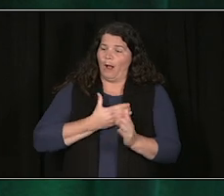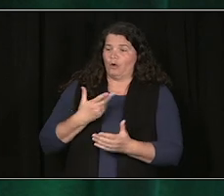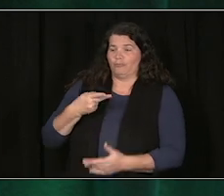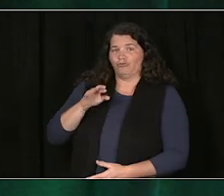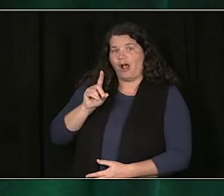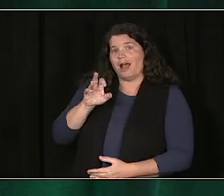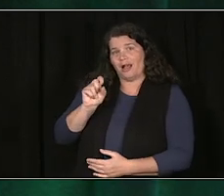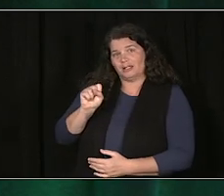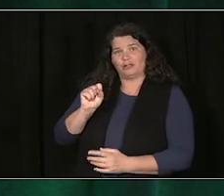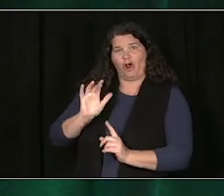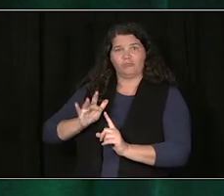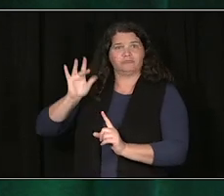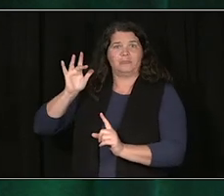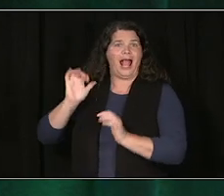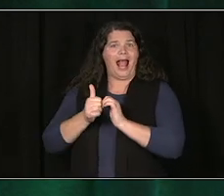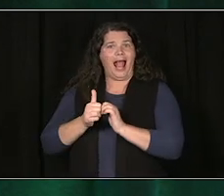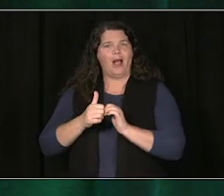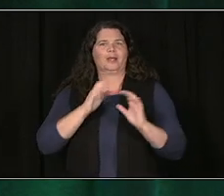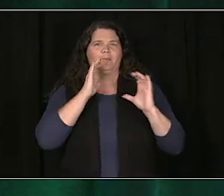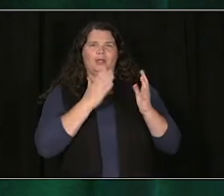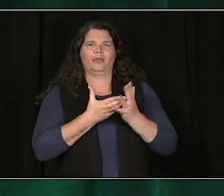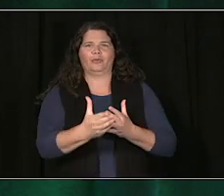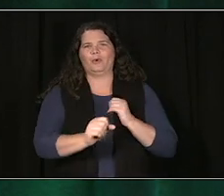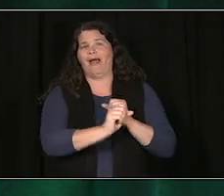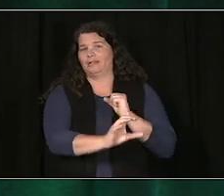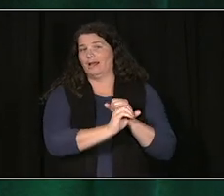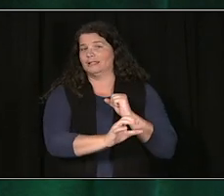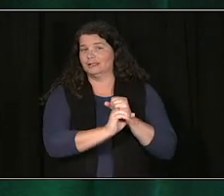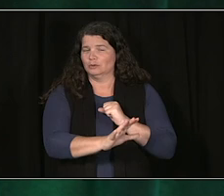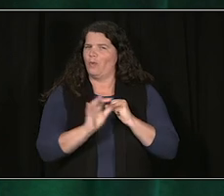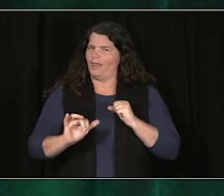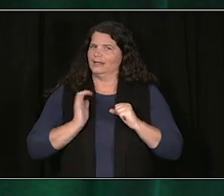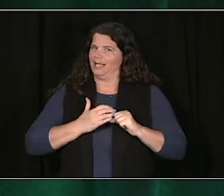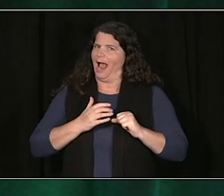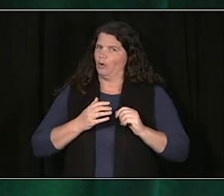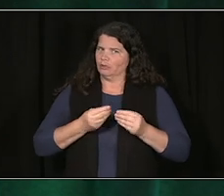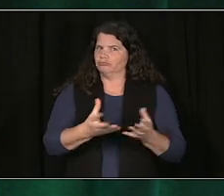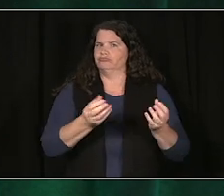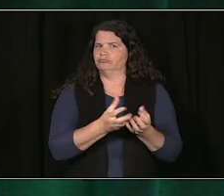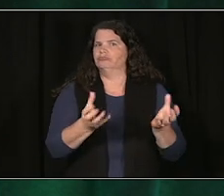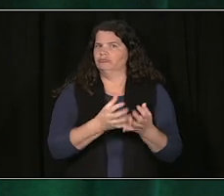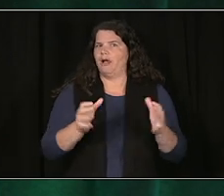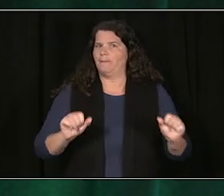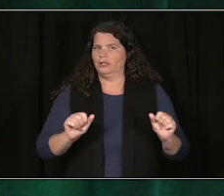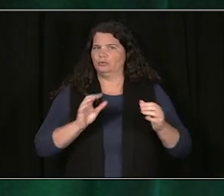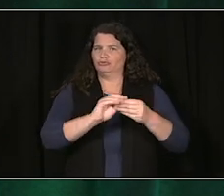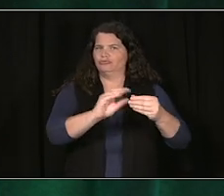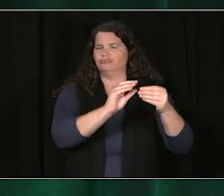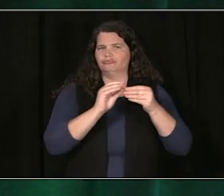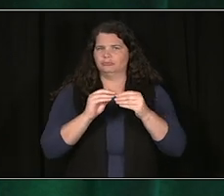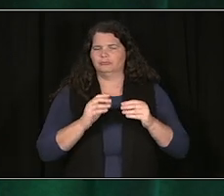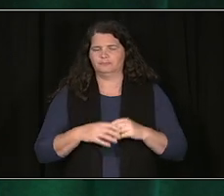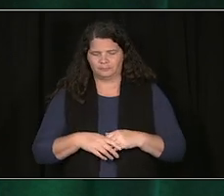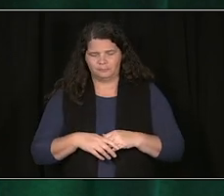through ads. And we felt like we had a powerful platform there. And so we really focused on, you know, I think maybe 5-6 years